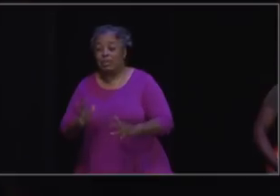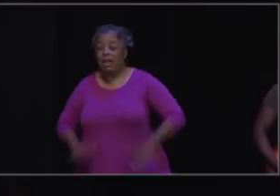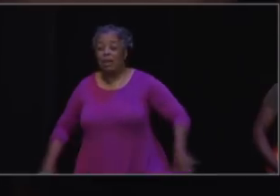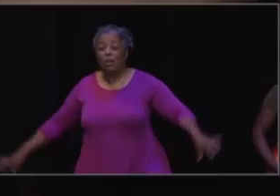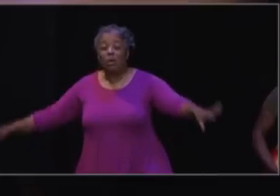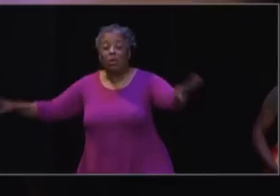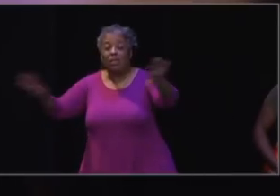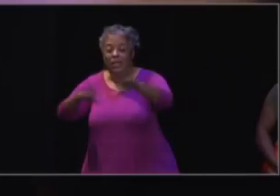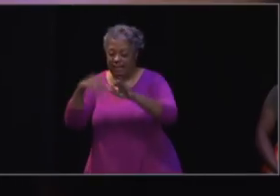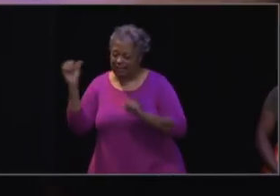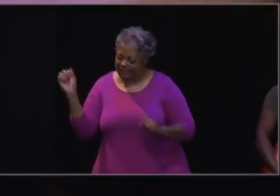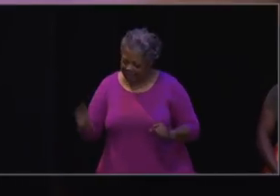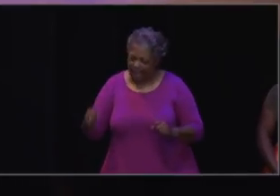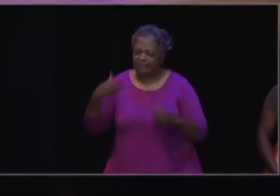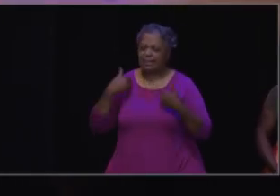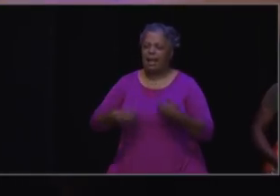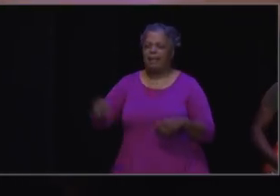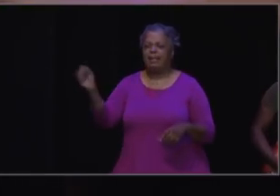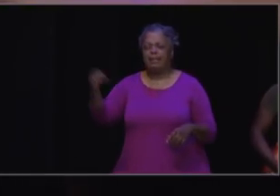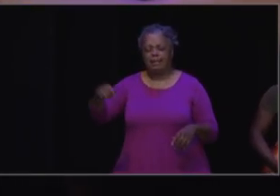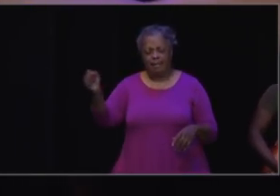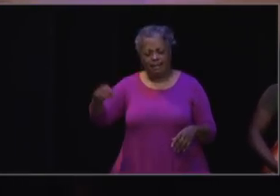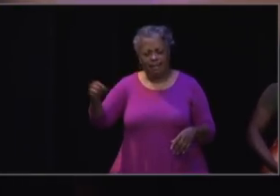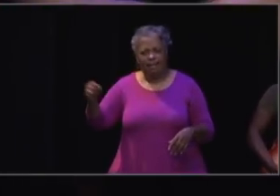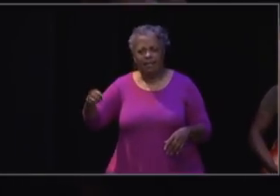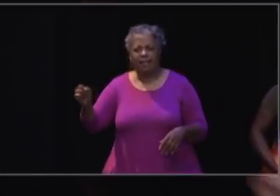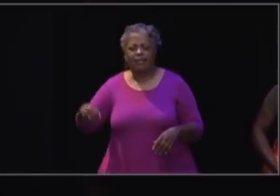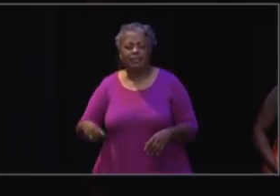Say yes, I can.